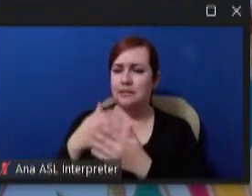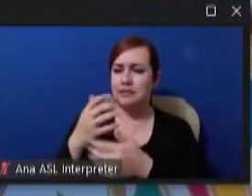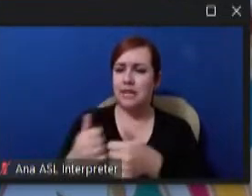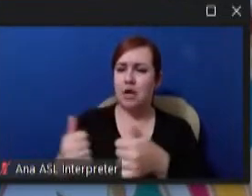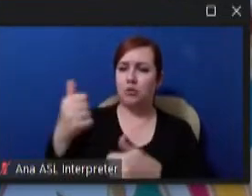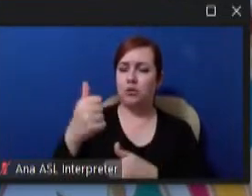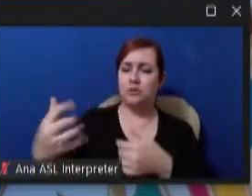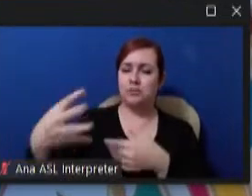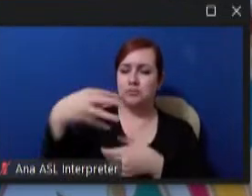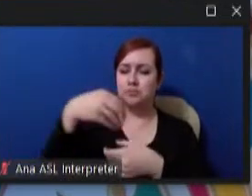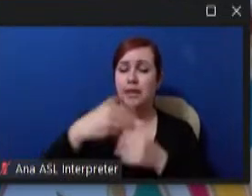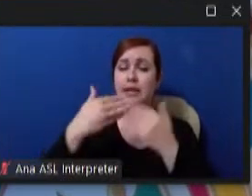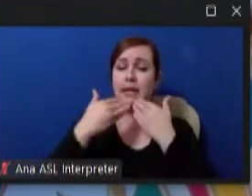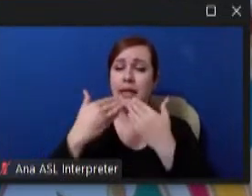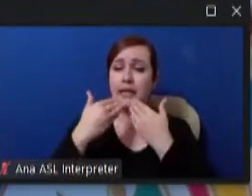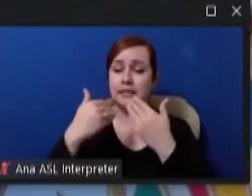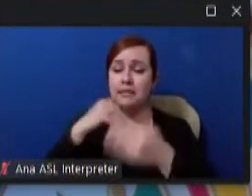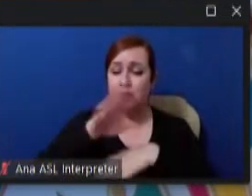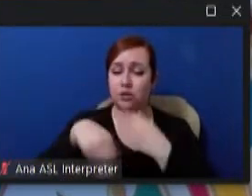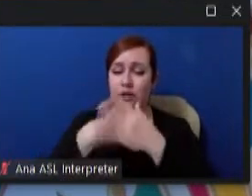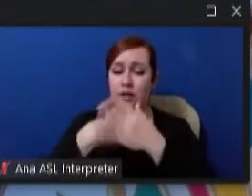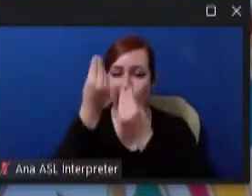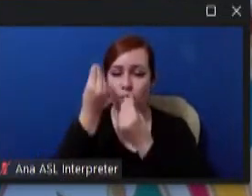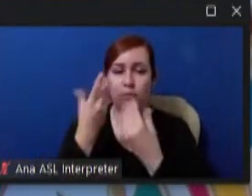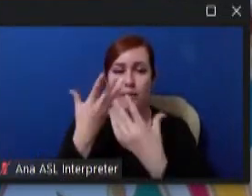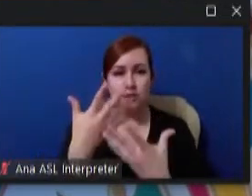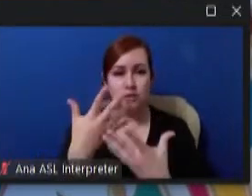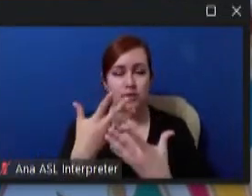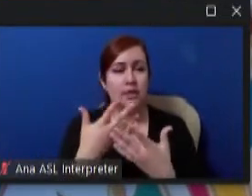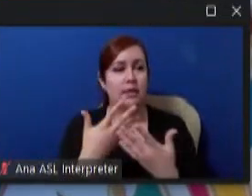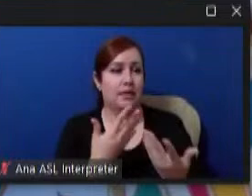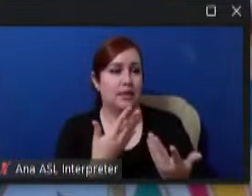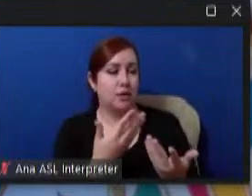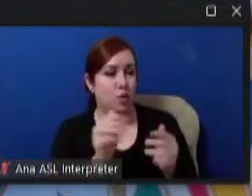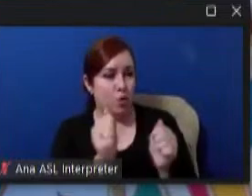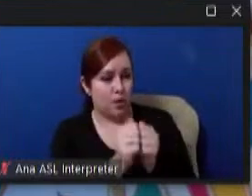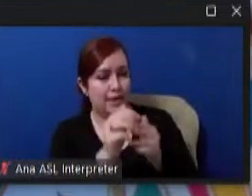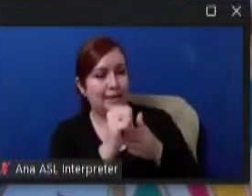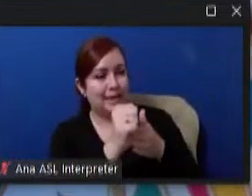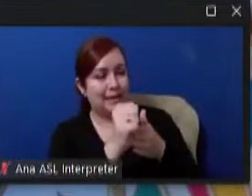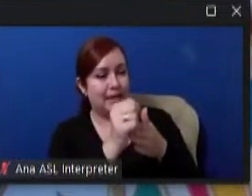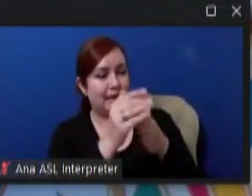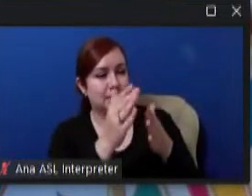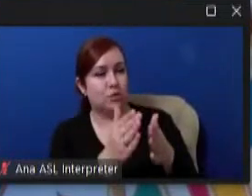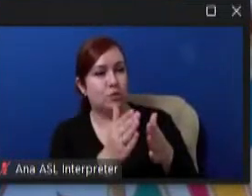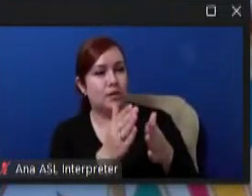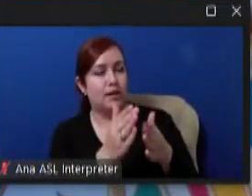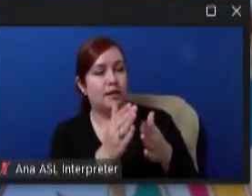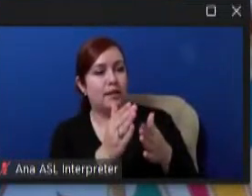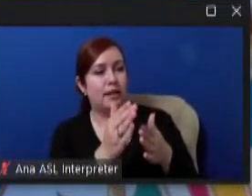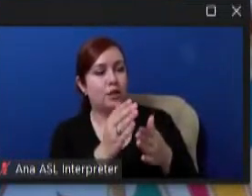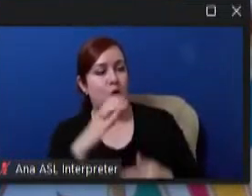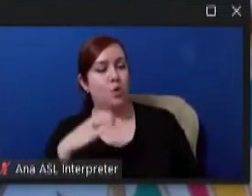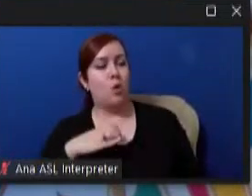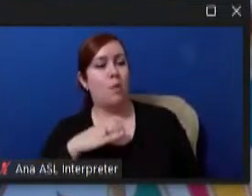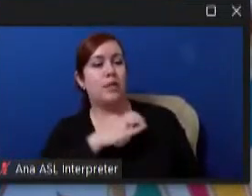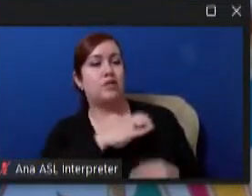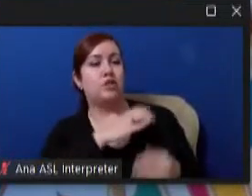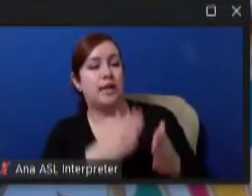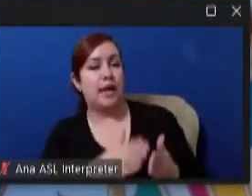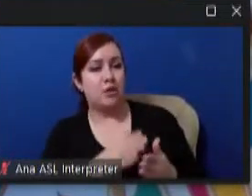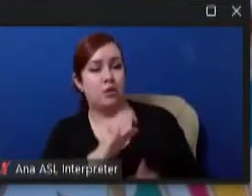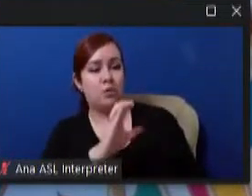I wanted to thank you for all of the information that you have shared with the leadership of Commissioner